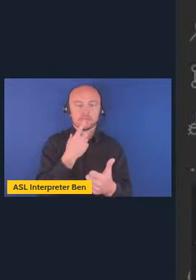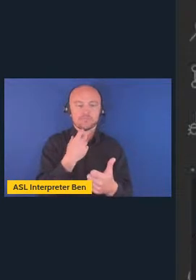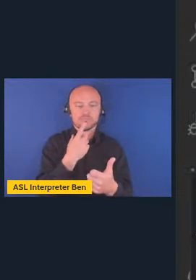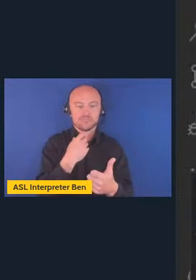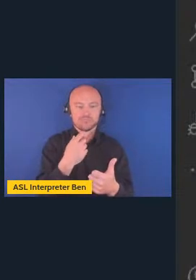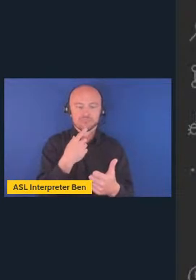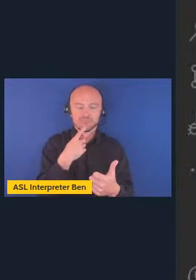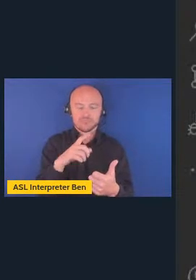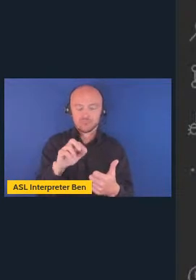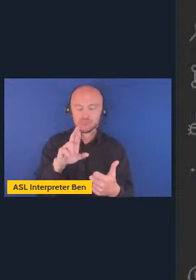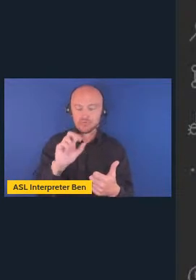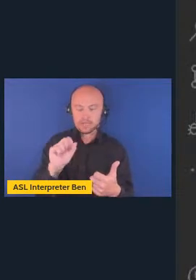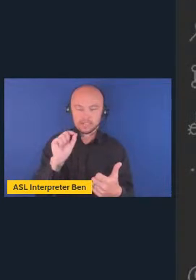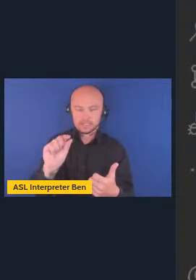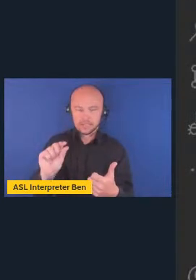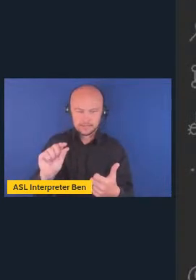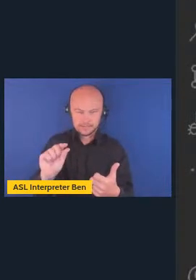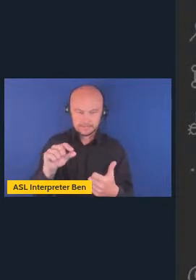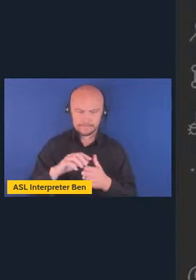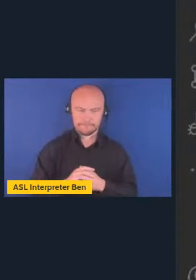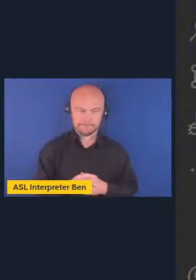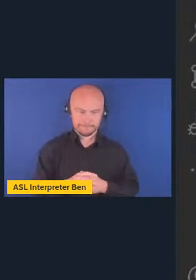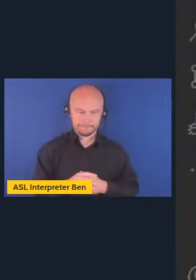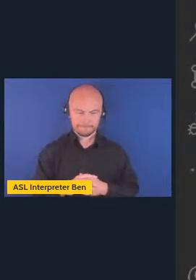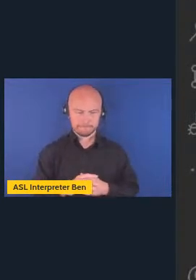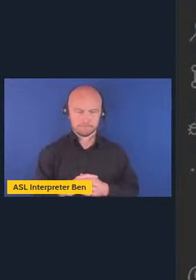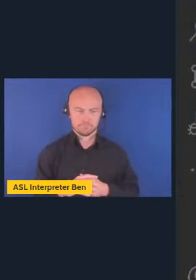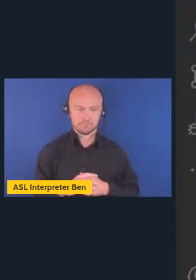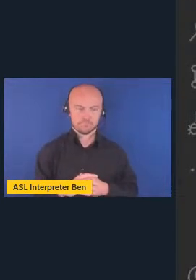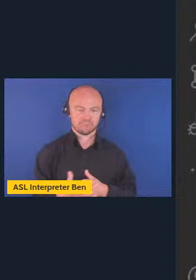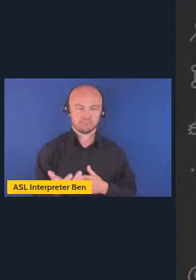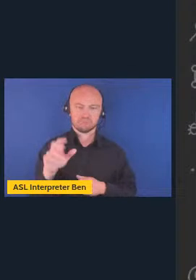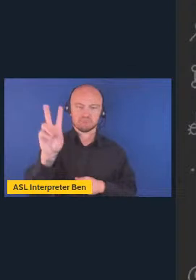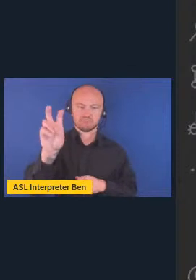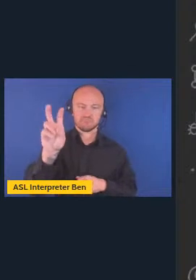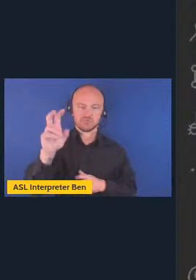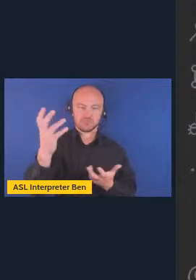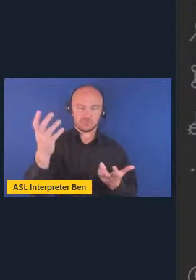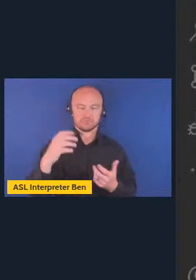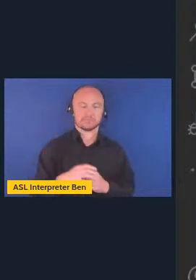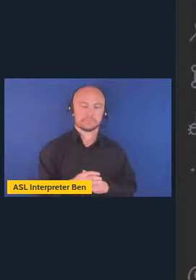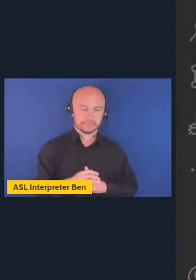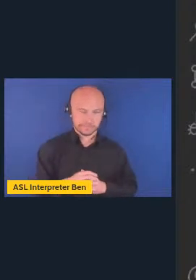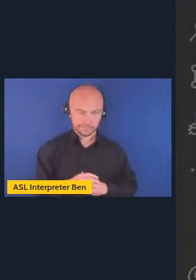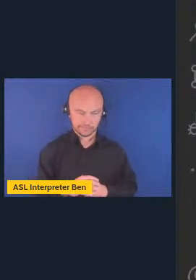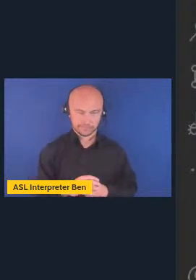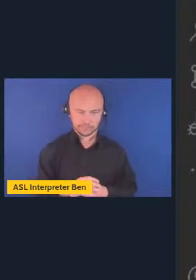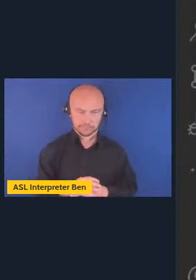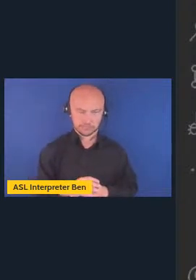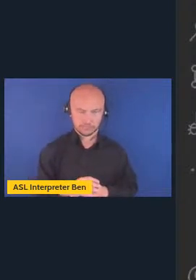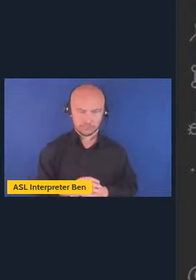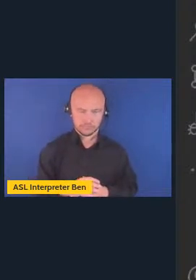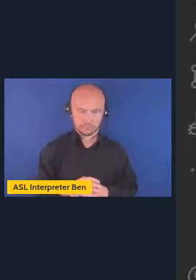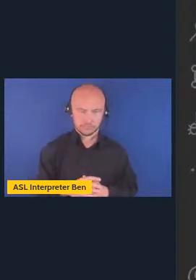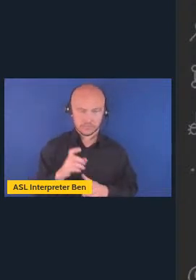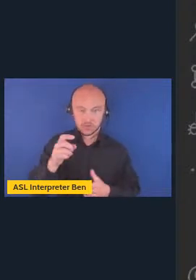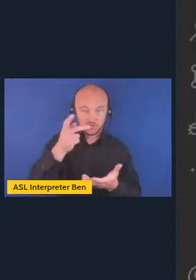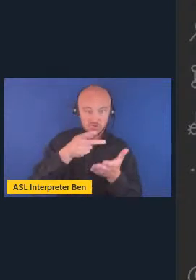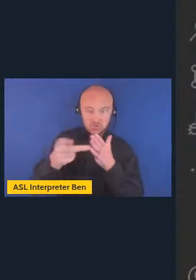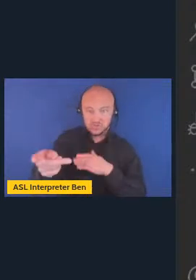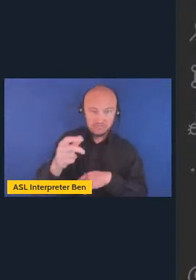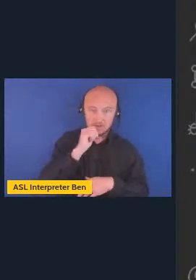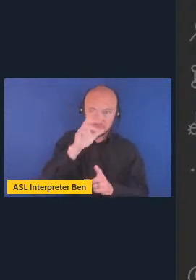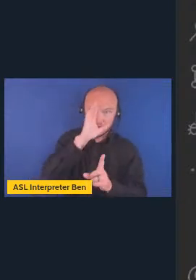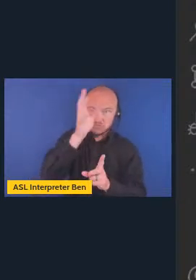dot status equal 200. That's the first thing I'm going to do. And this should fail because I haven't created